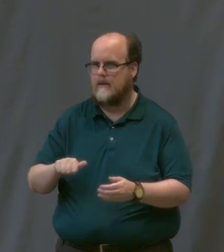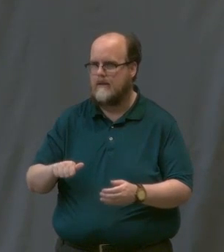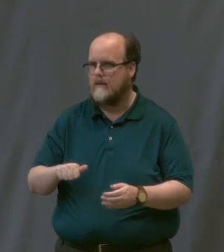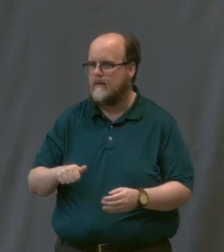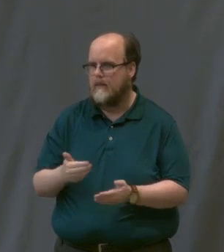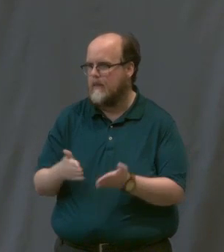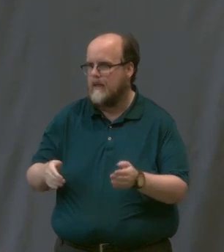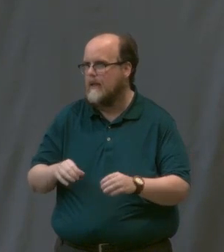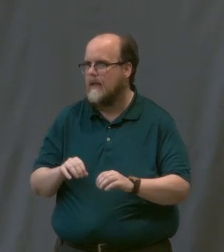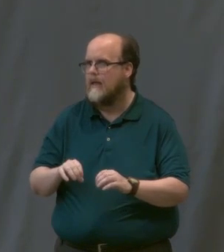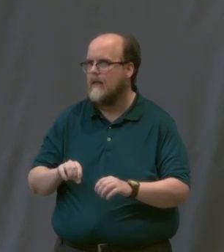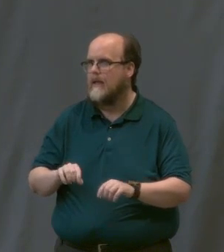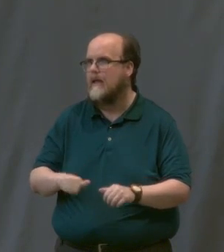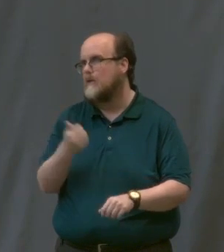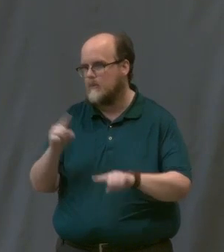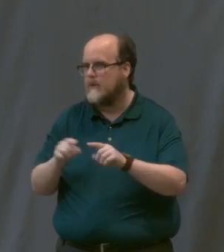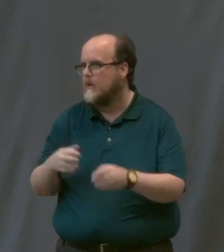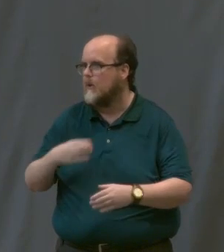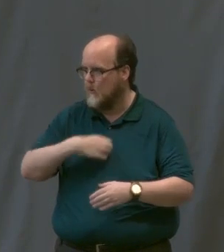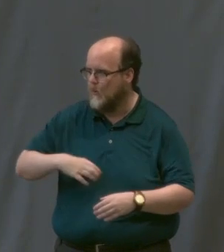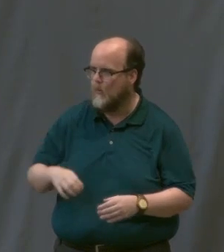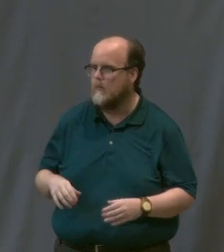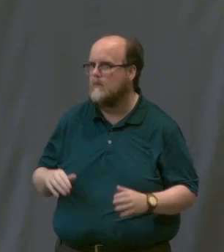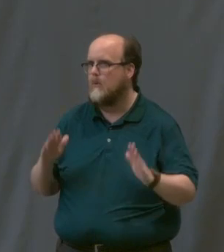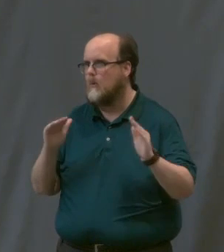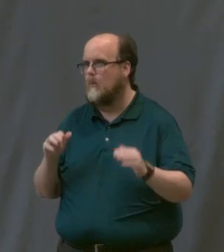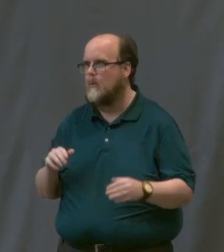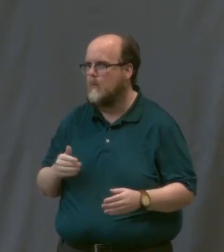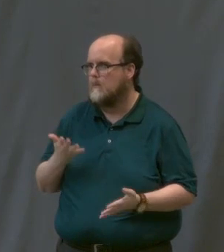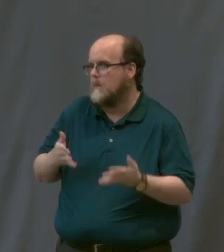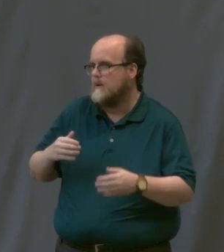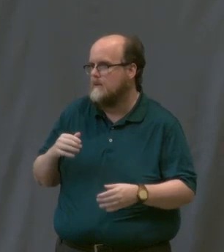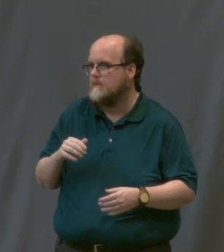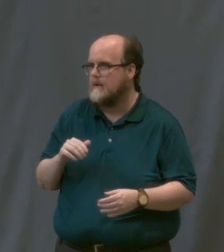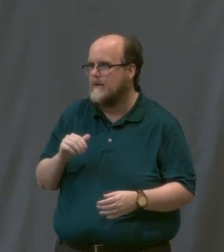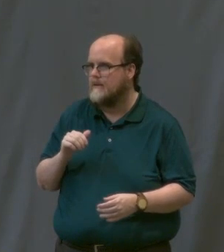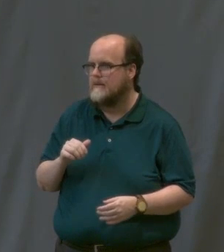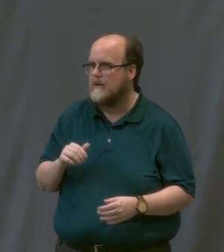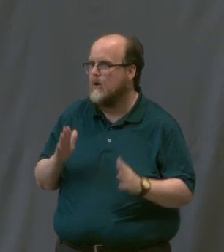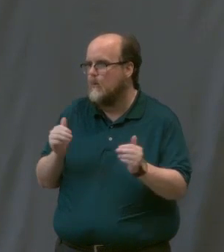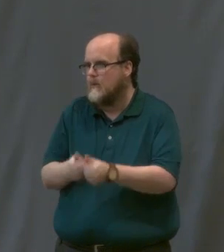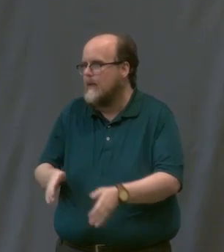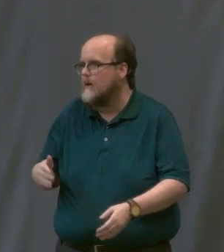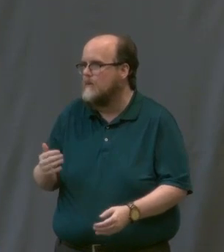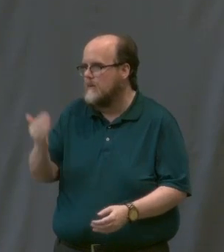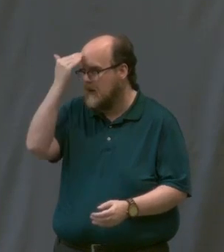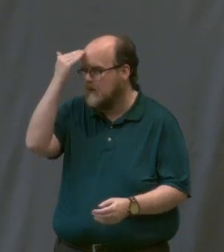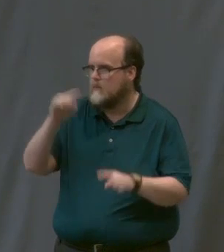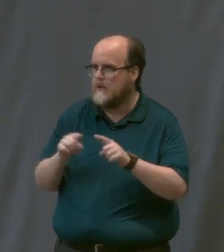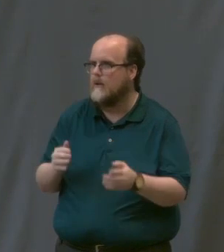the hope is there. Maybe unknown or uneducated hope or uninformed hope, but just a